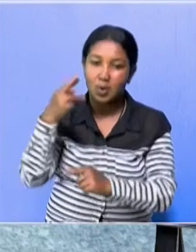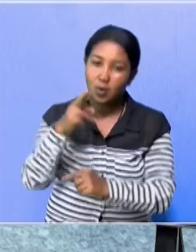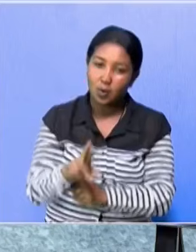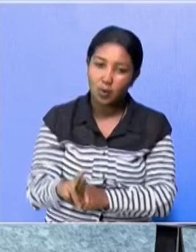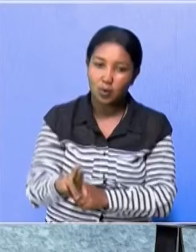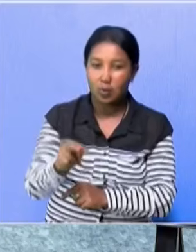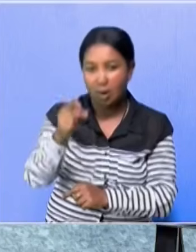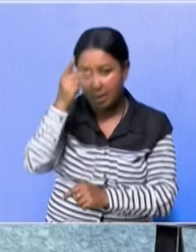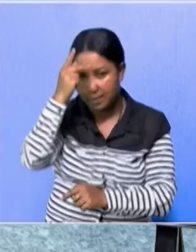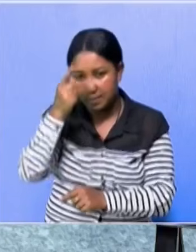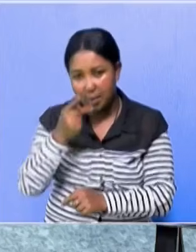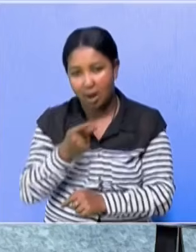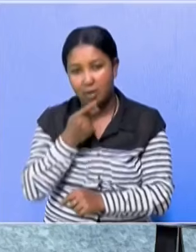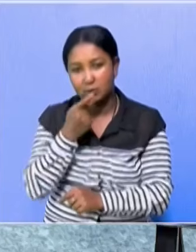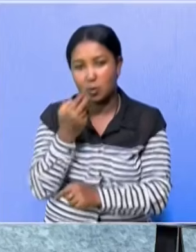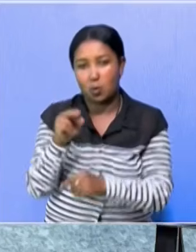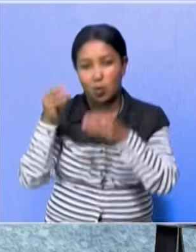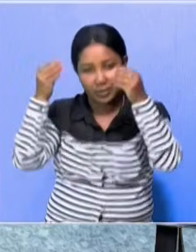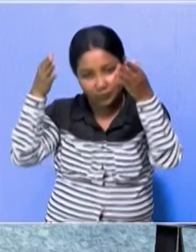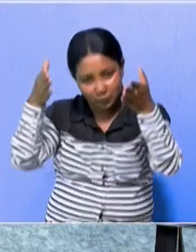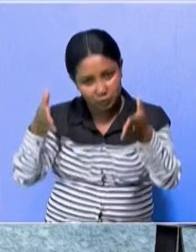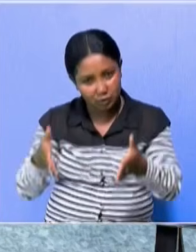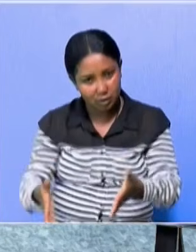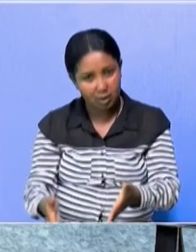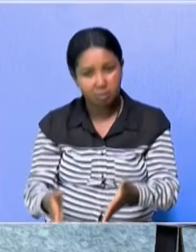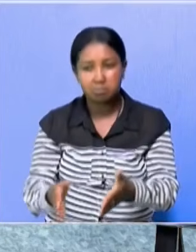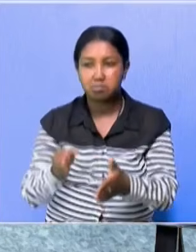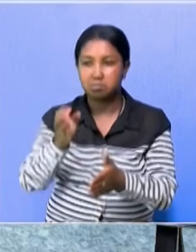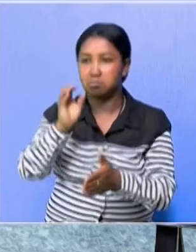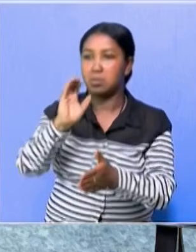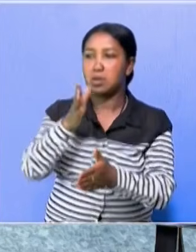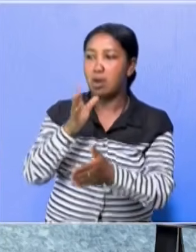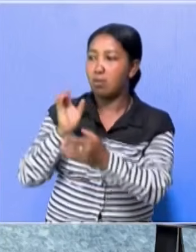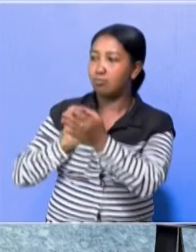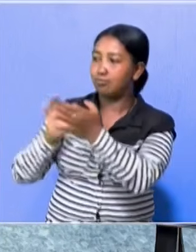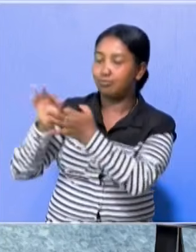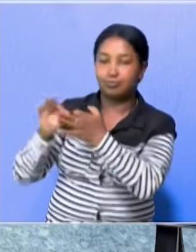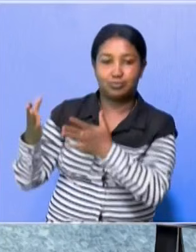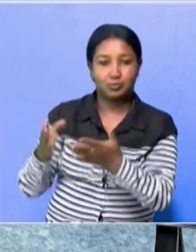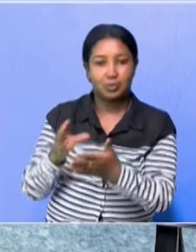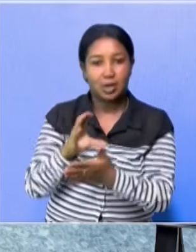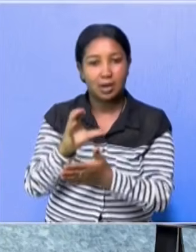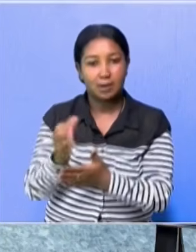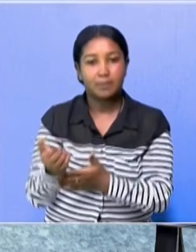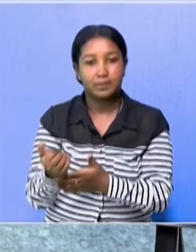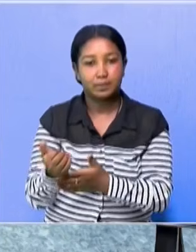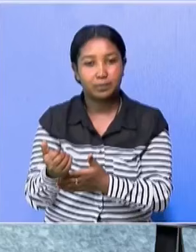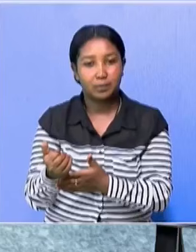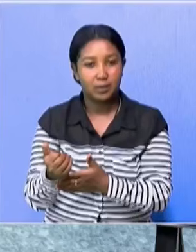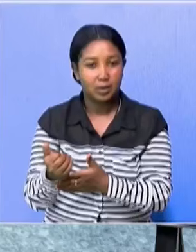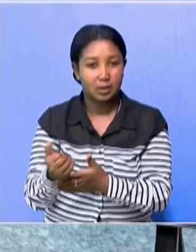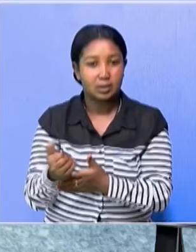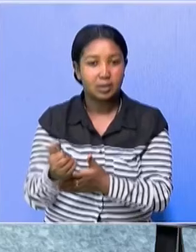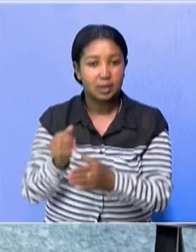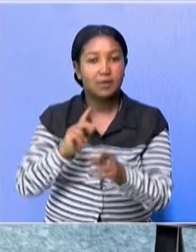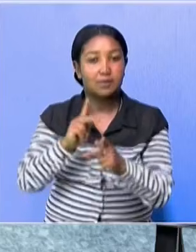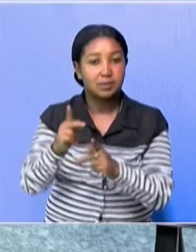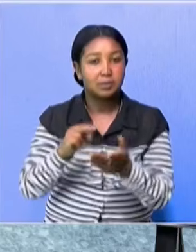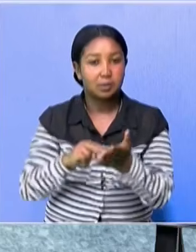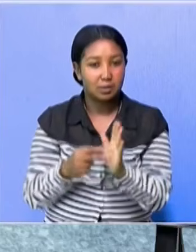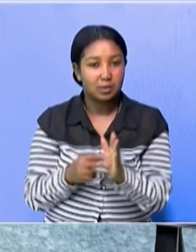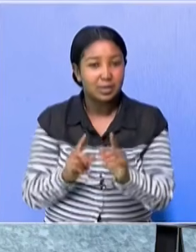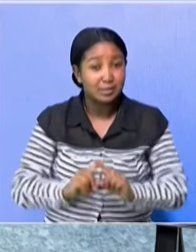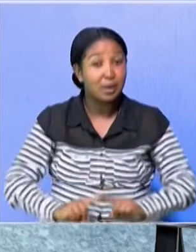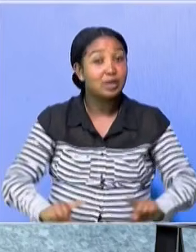your parents, maybe your teachers, whatever it is, or whoever it is. And when it comes in the case of that is event, just means that a